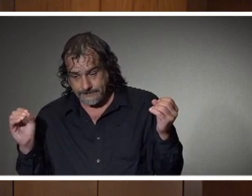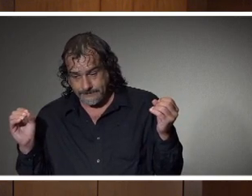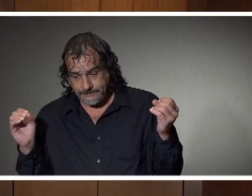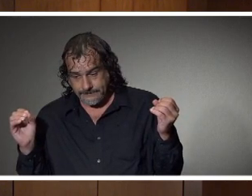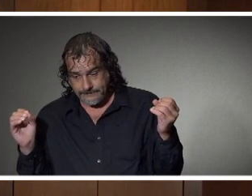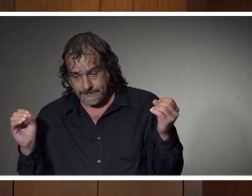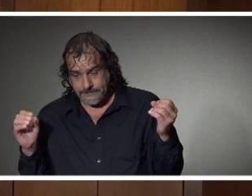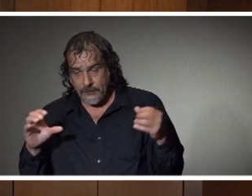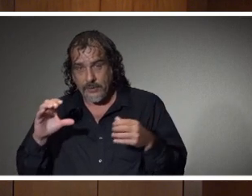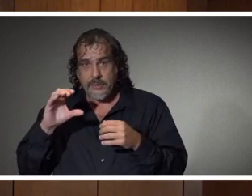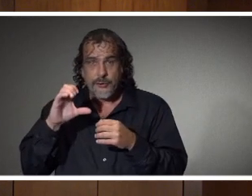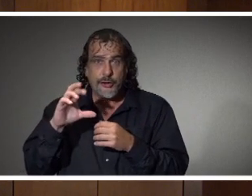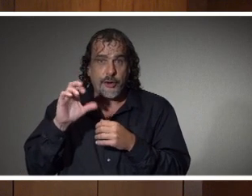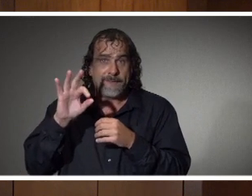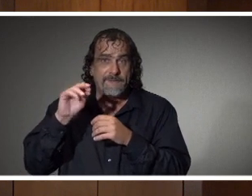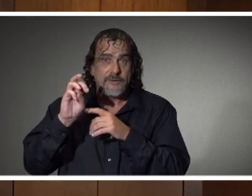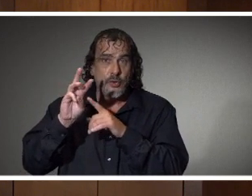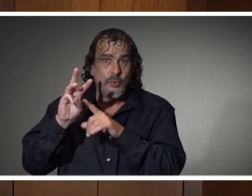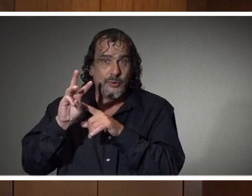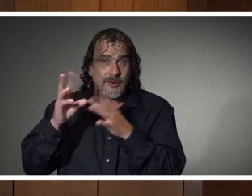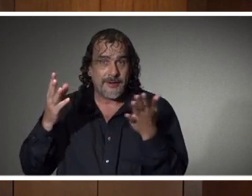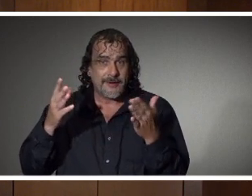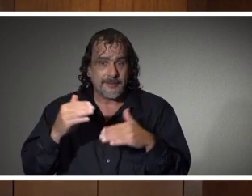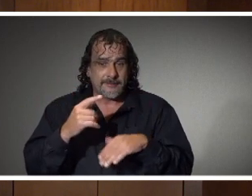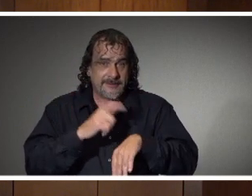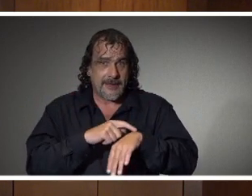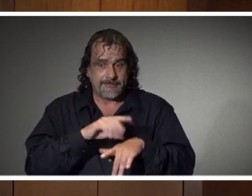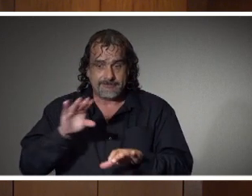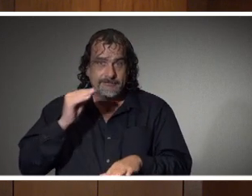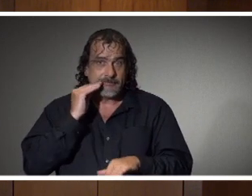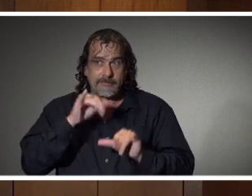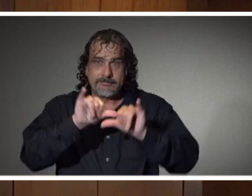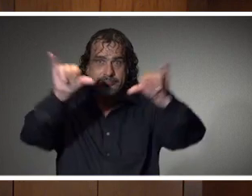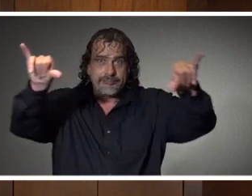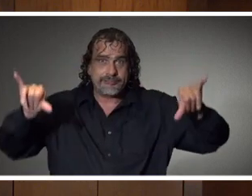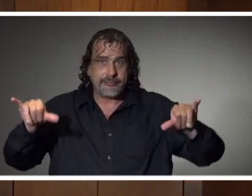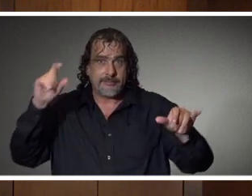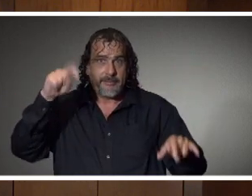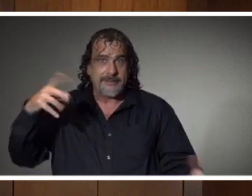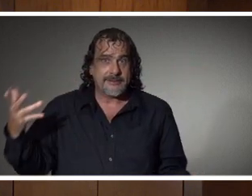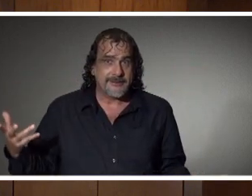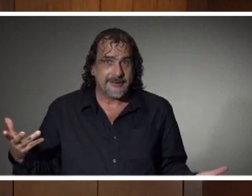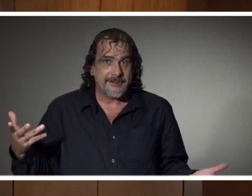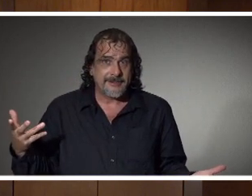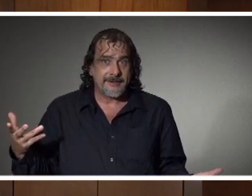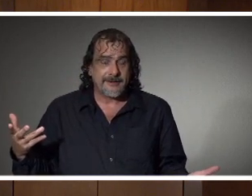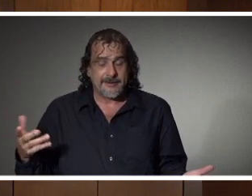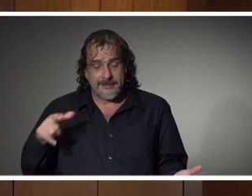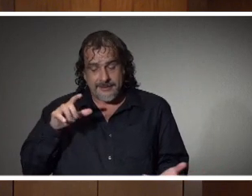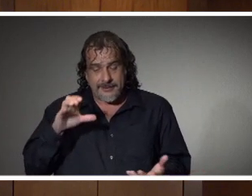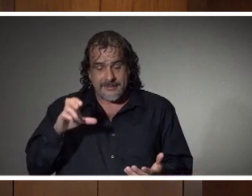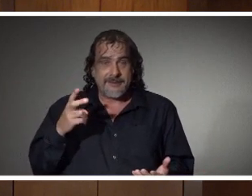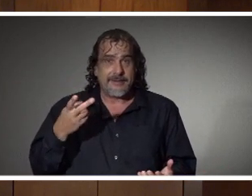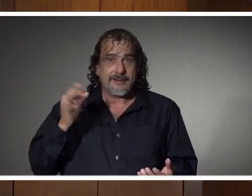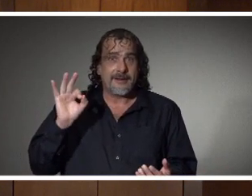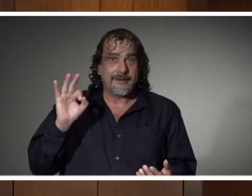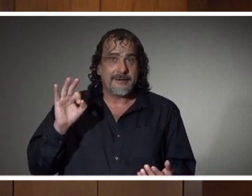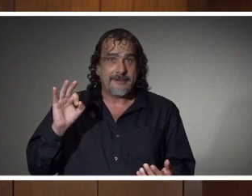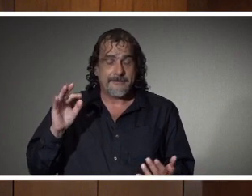we had curfews in place, for instance? I think as it relates to COVID-19,